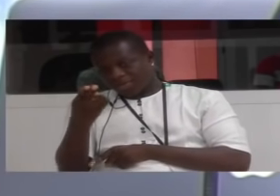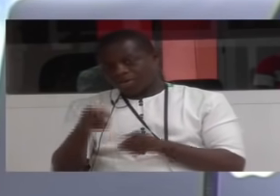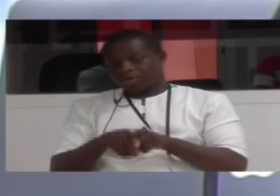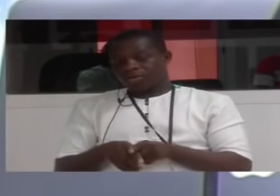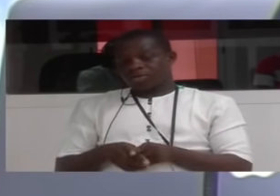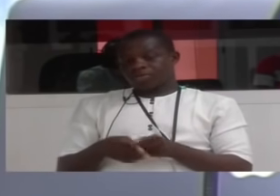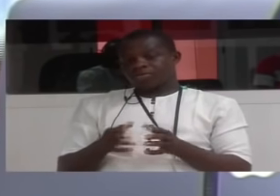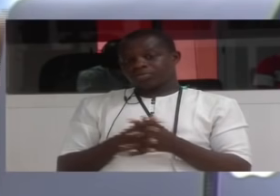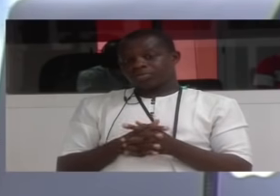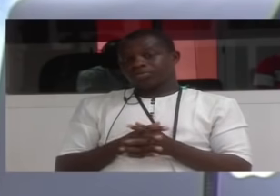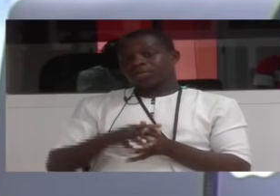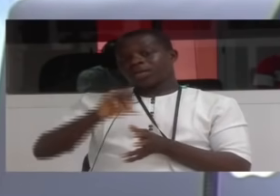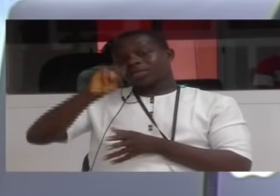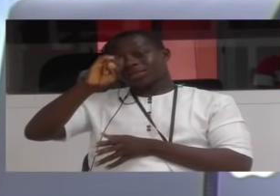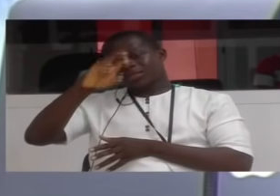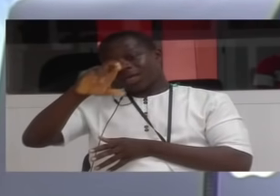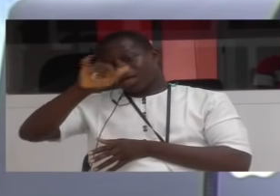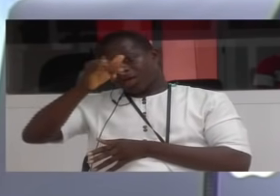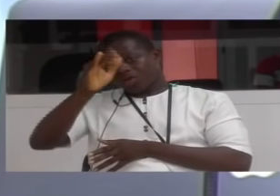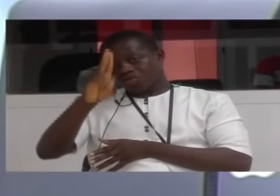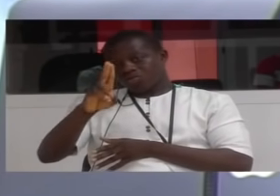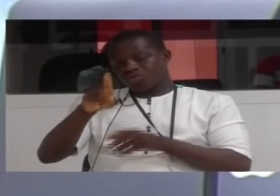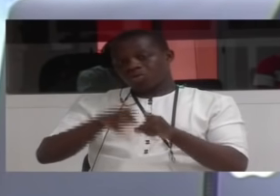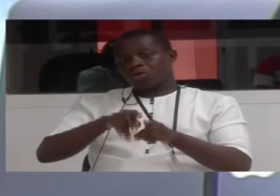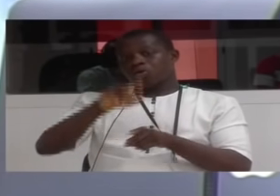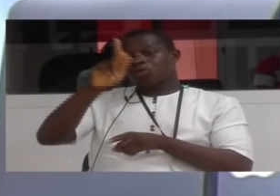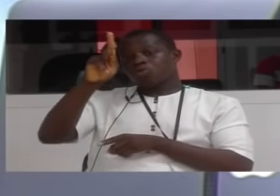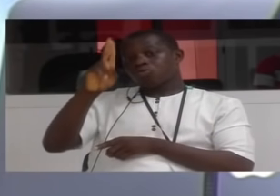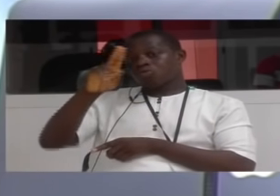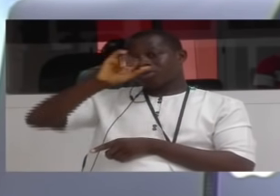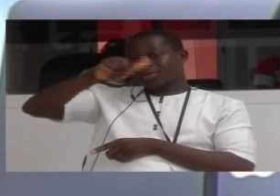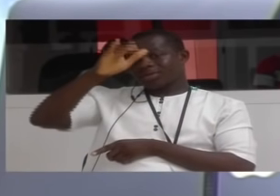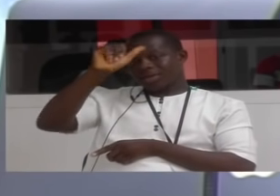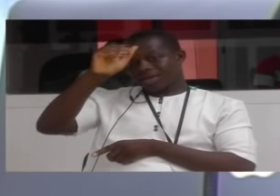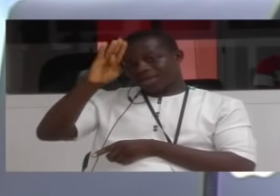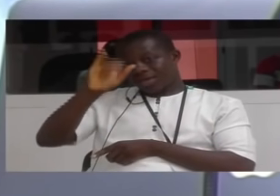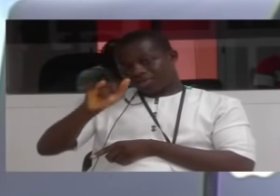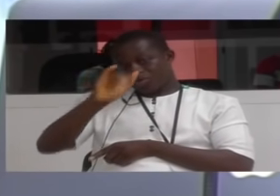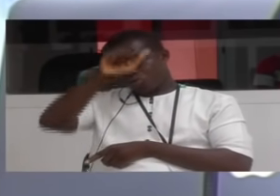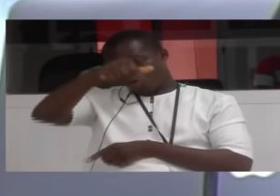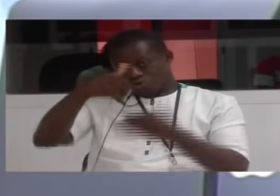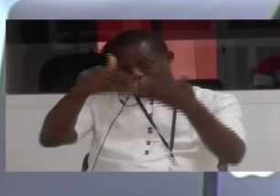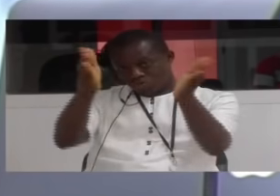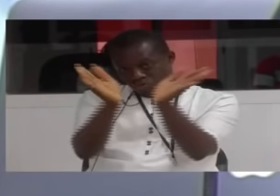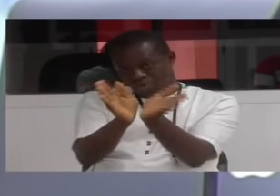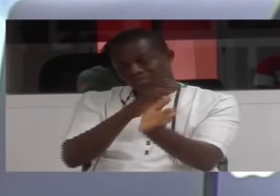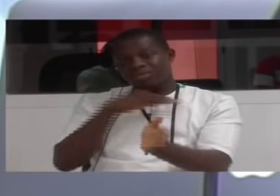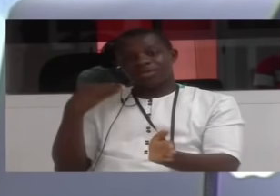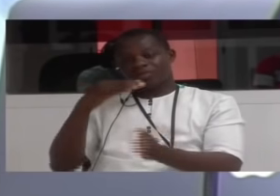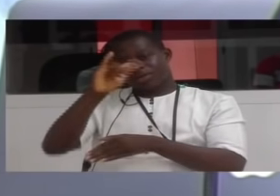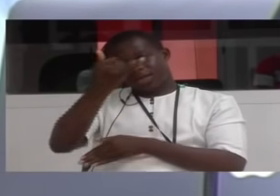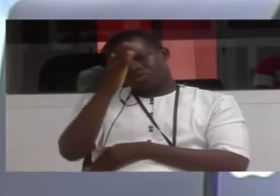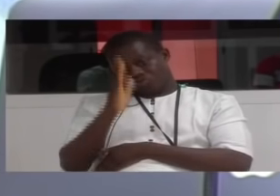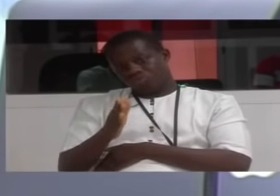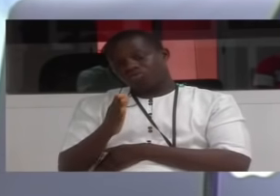Diassadia Koudiaby was also killed by your group. Diassadia Koudiaby, sen group bi ñoko rey. Degala? It's